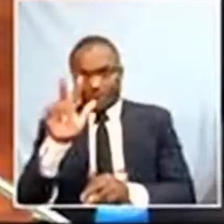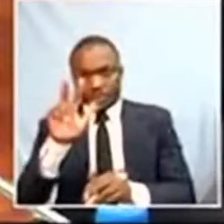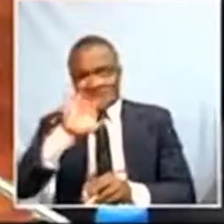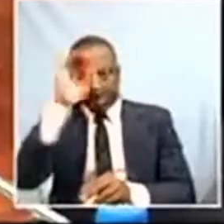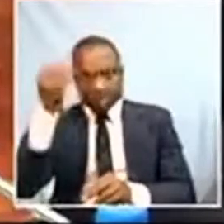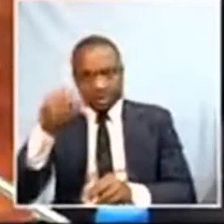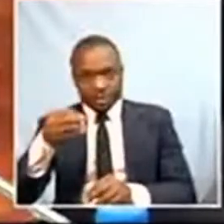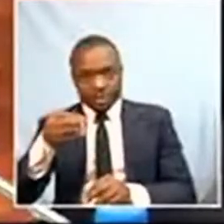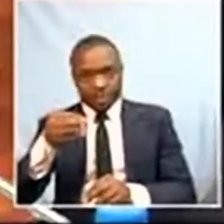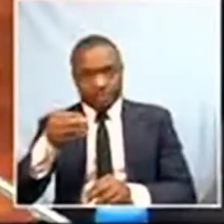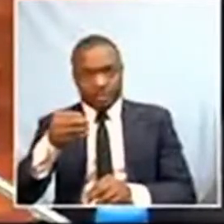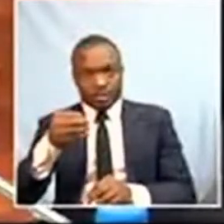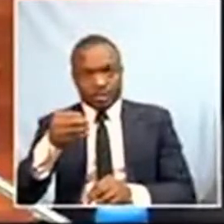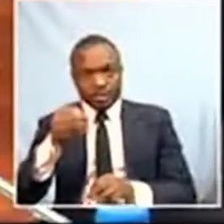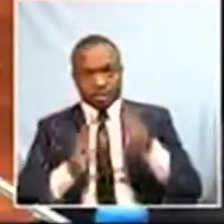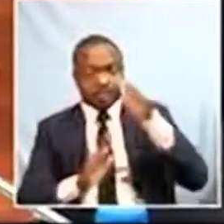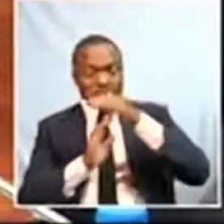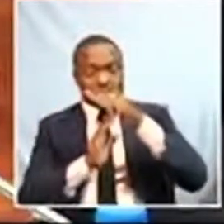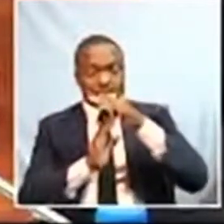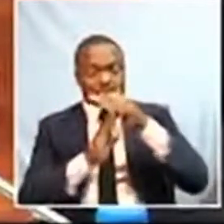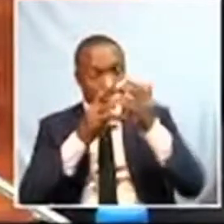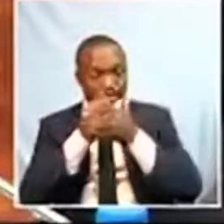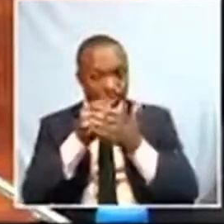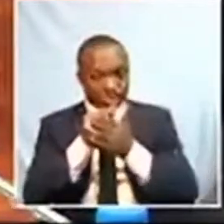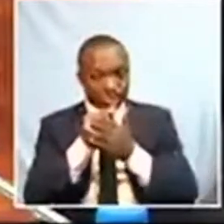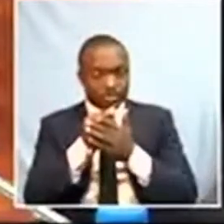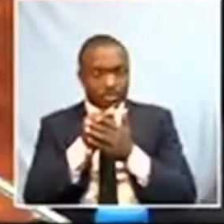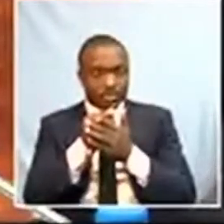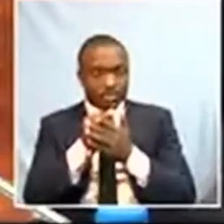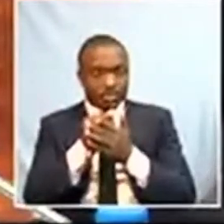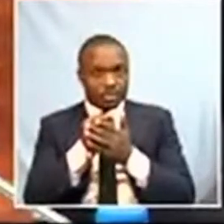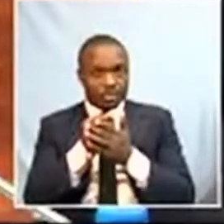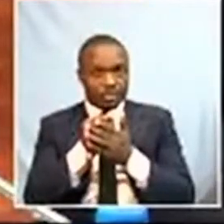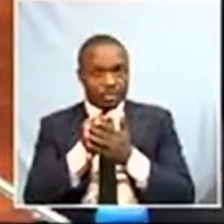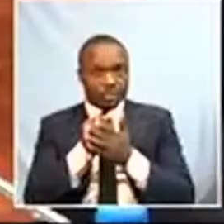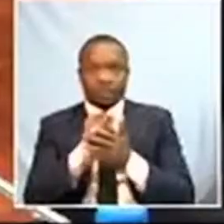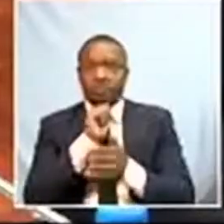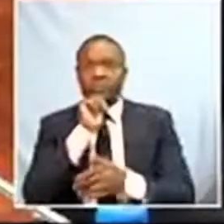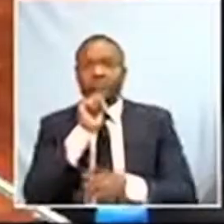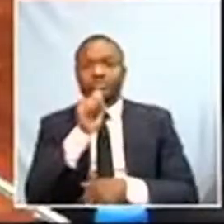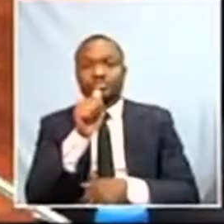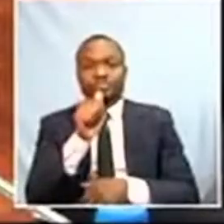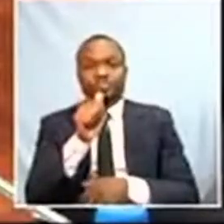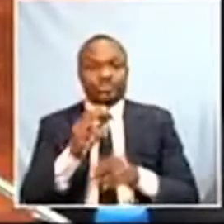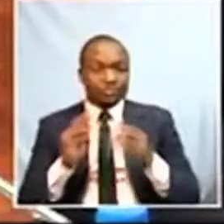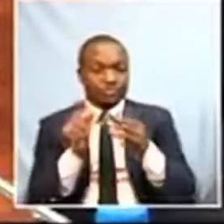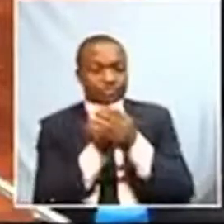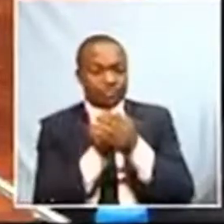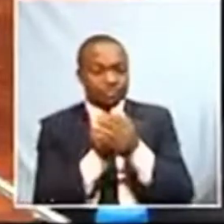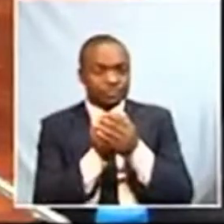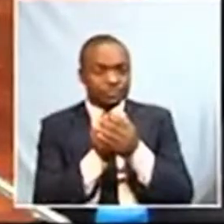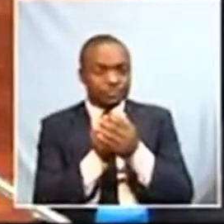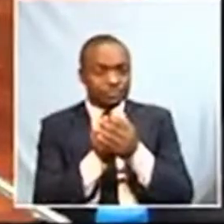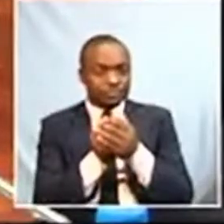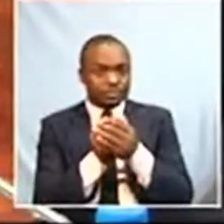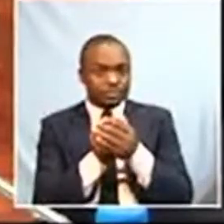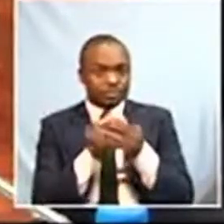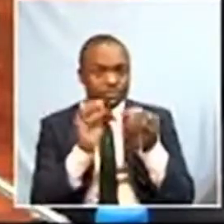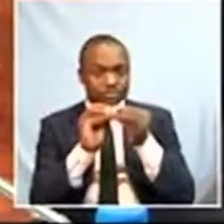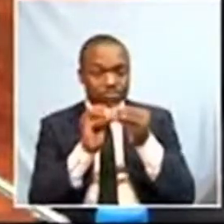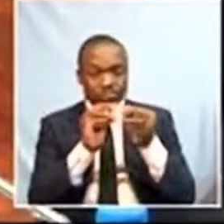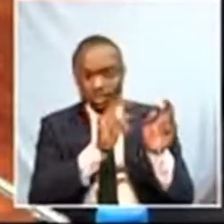largely due to the limited resource envelope, which could not cater for the overwhelming